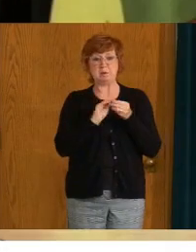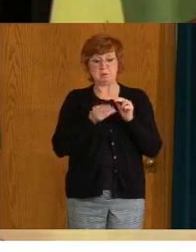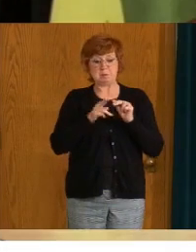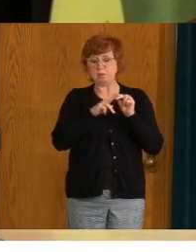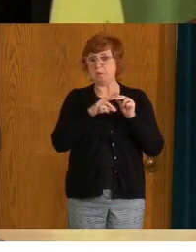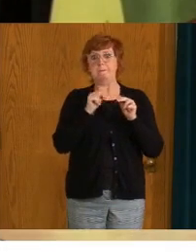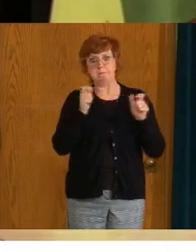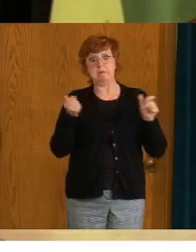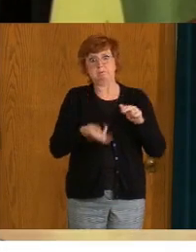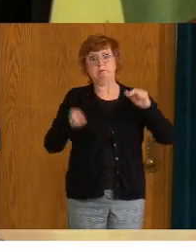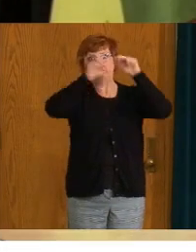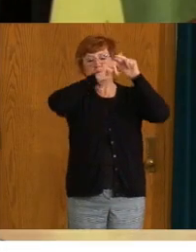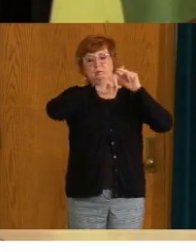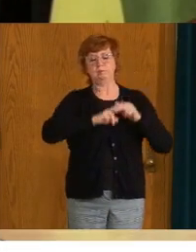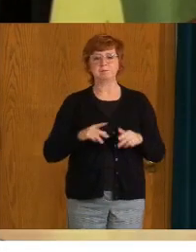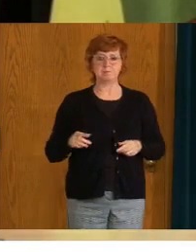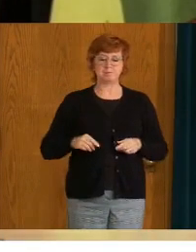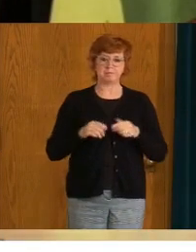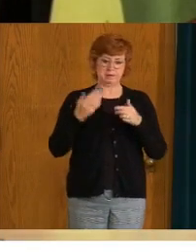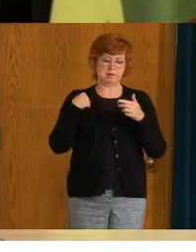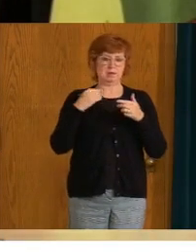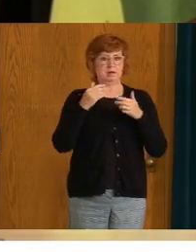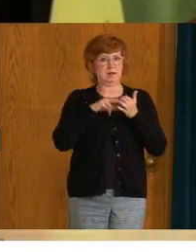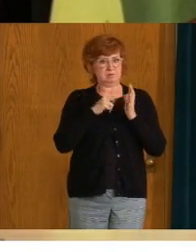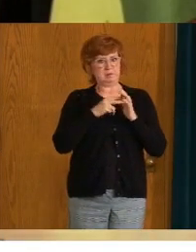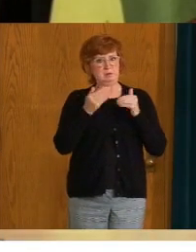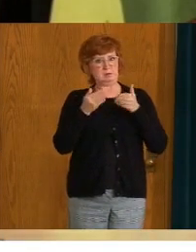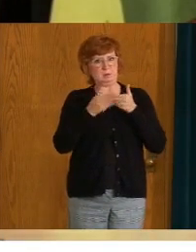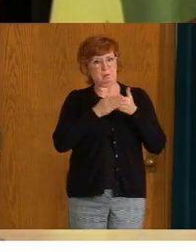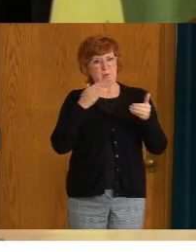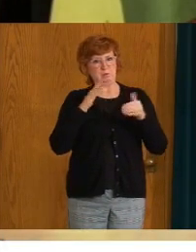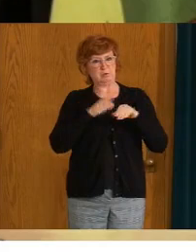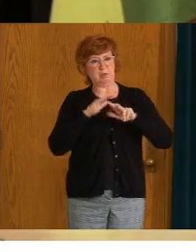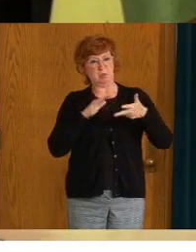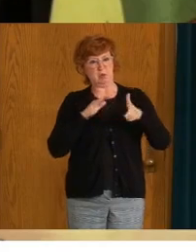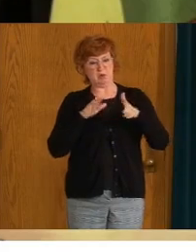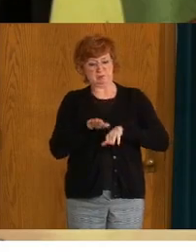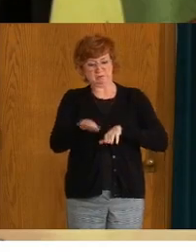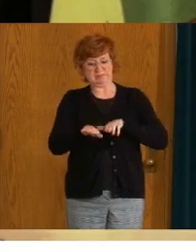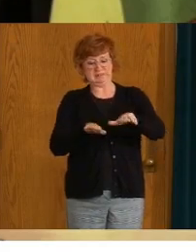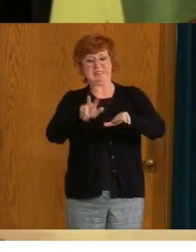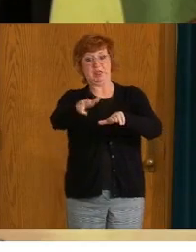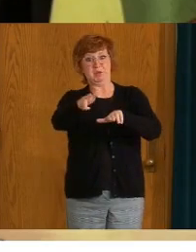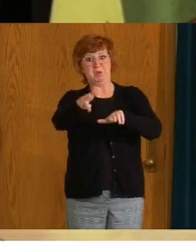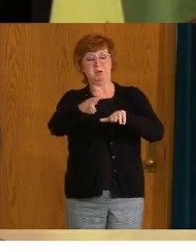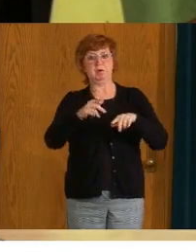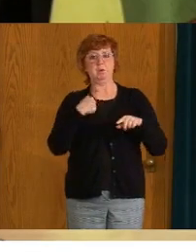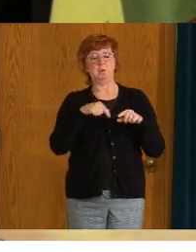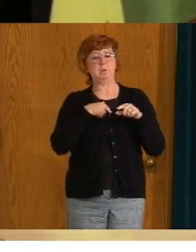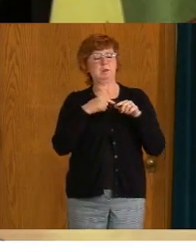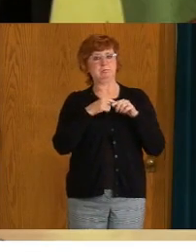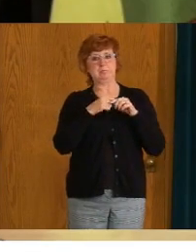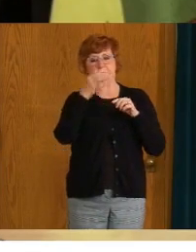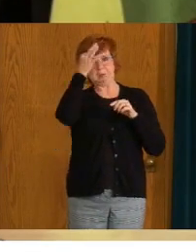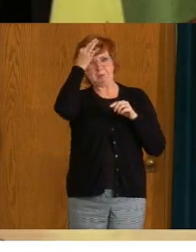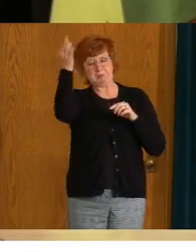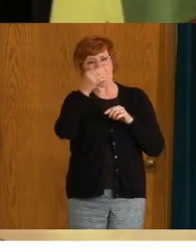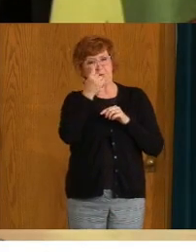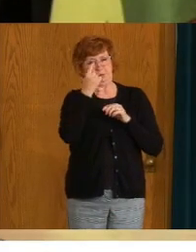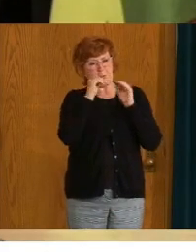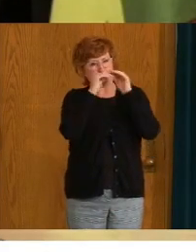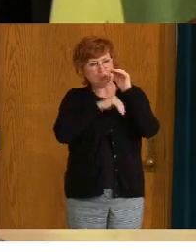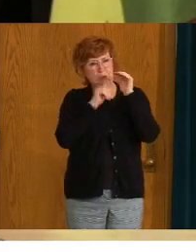to also reaching the benchmark for step 3, our step 3 reopening threshold. We're actually less than 1% away from